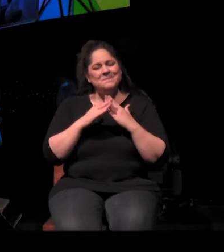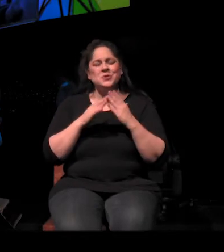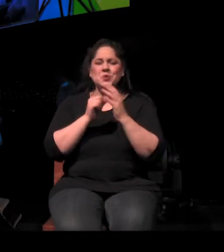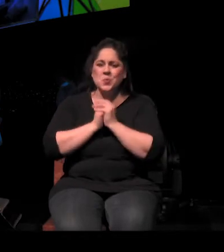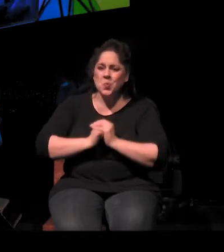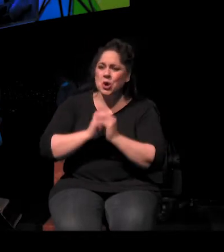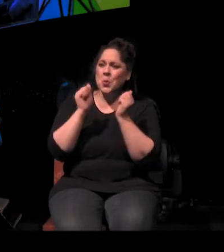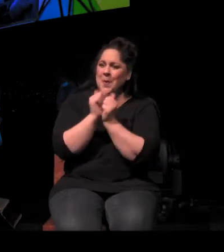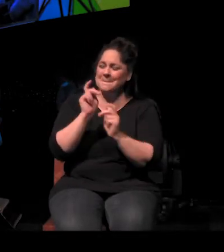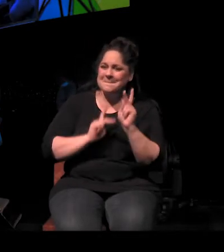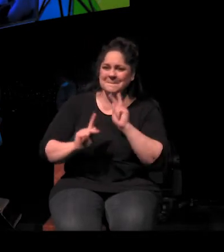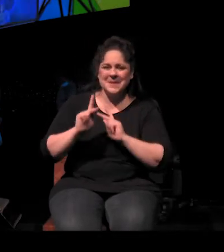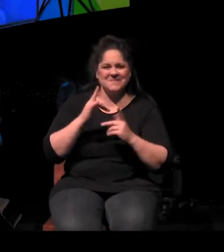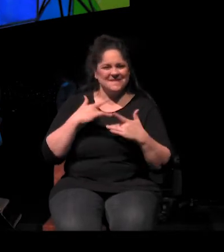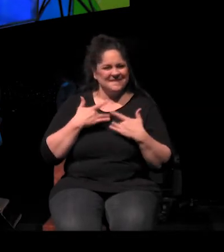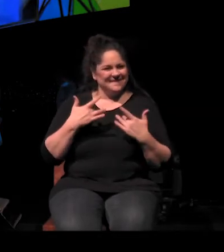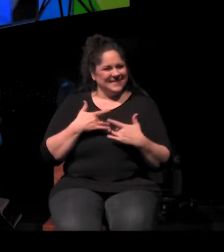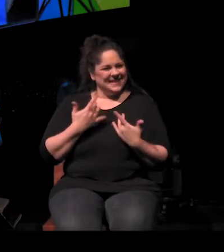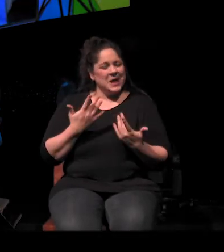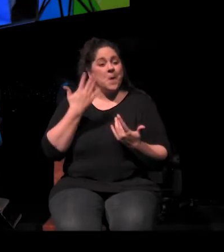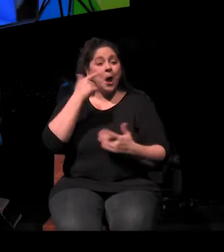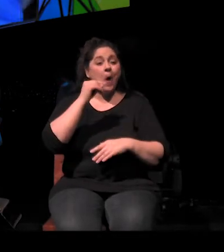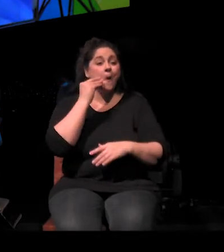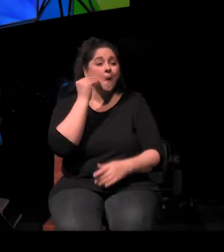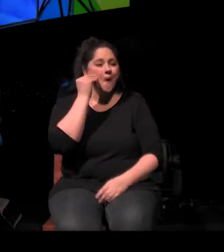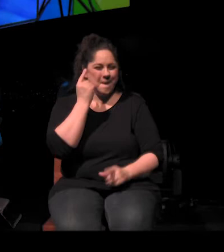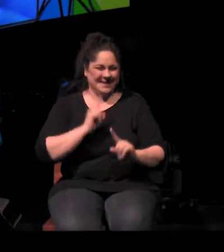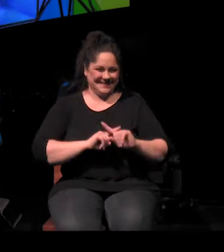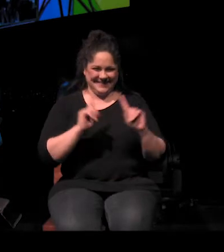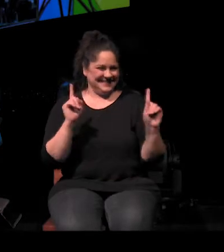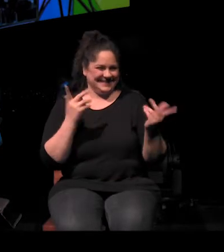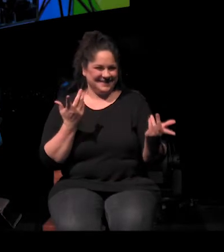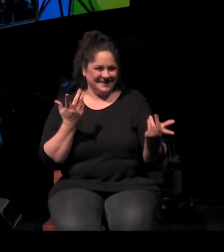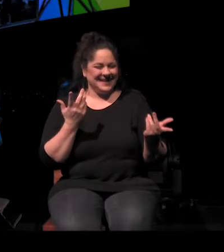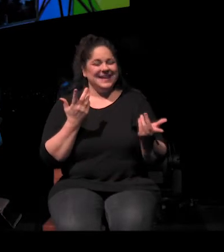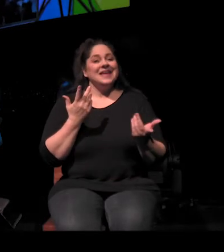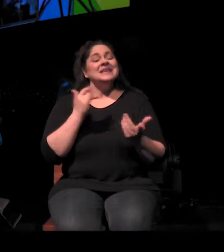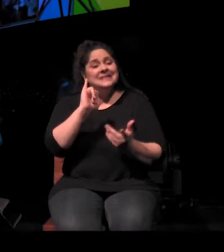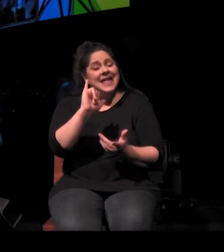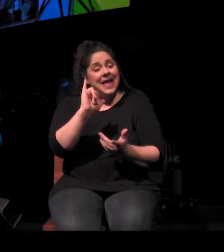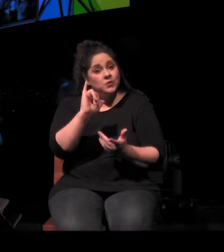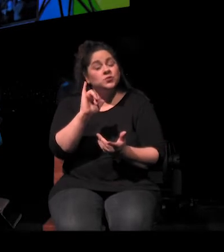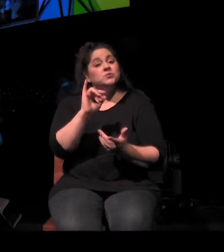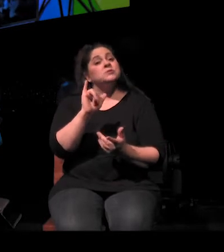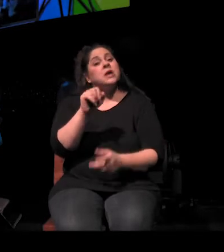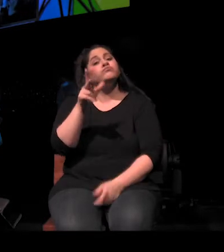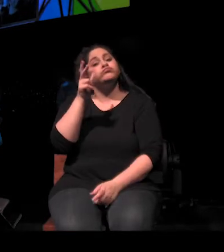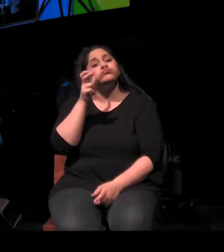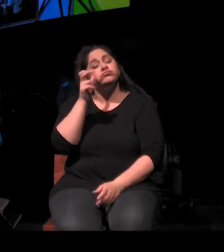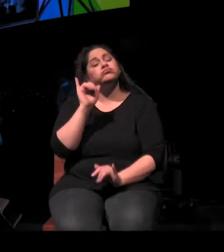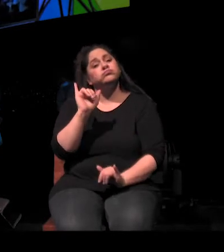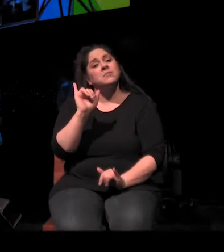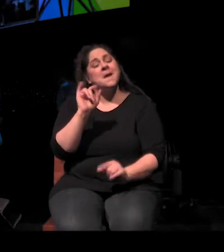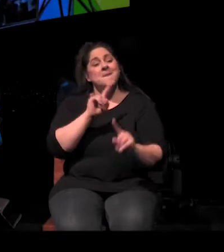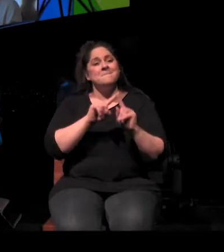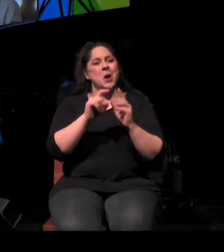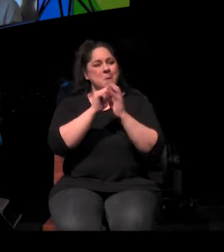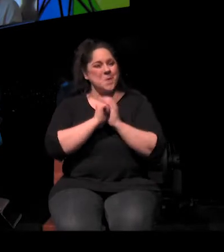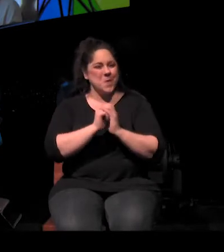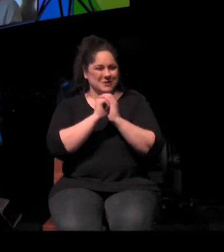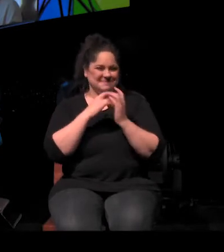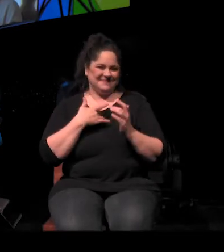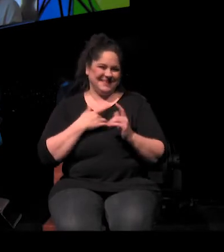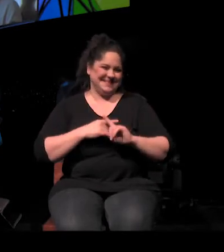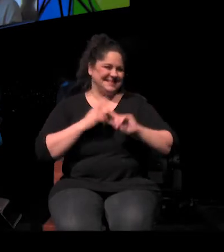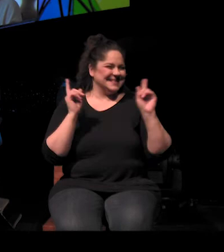worship with people. Because it was a different dynamic. Like, you can get fed with the word at home, but worship just felt different for us. And so